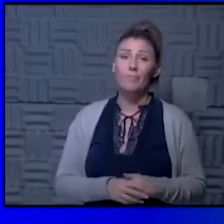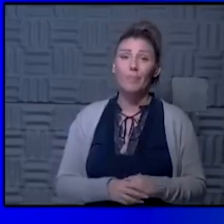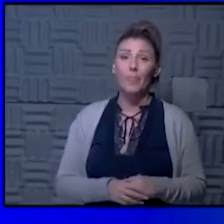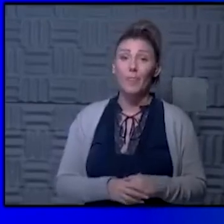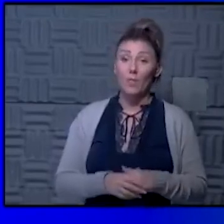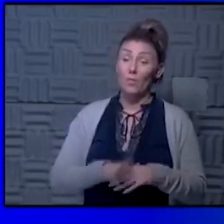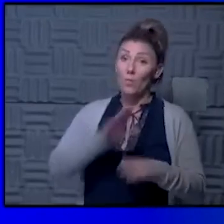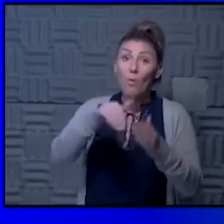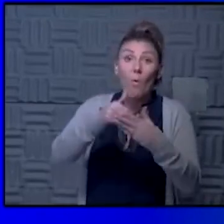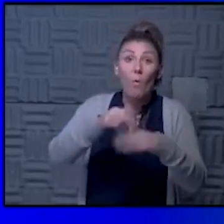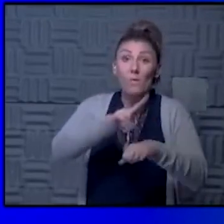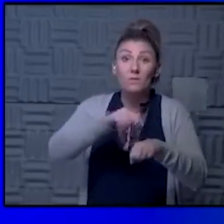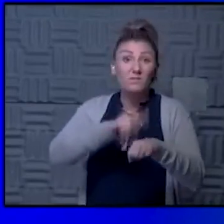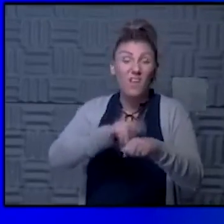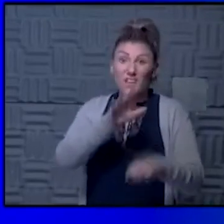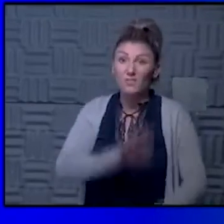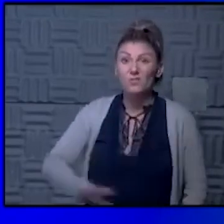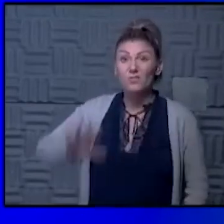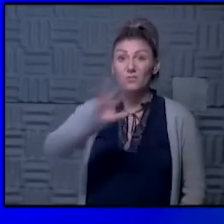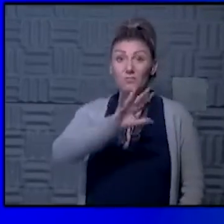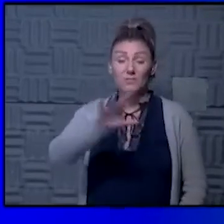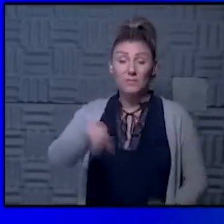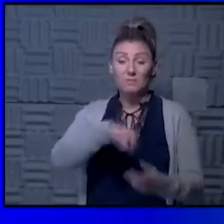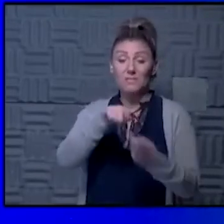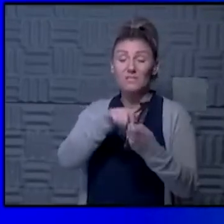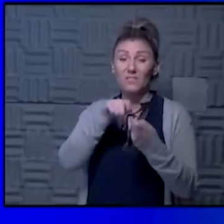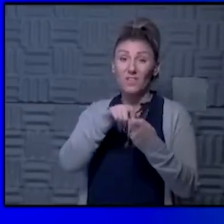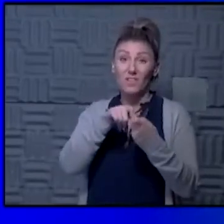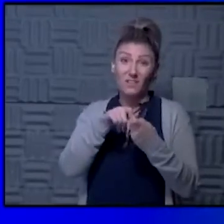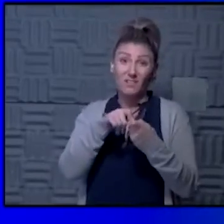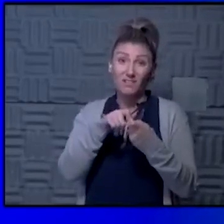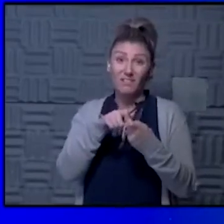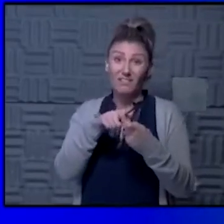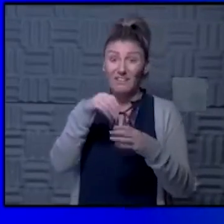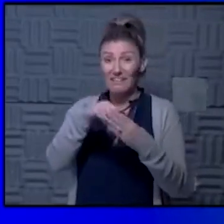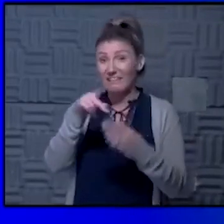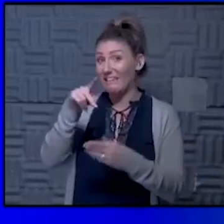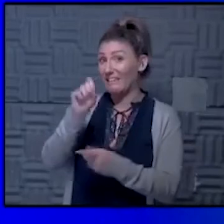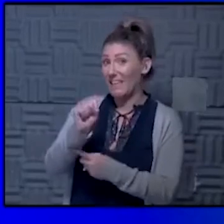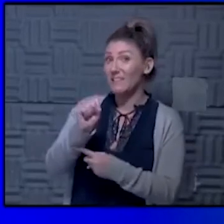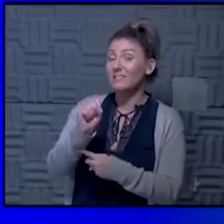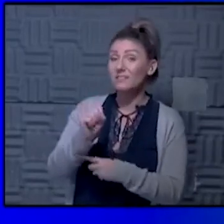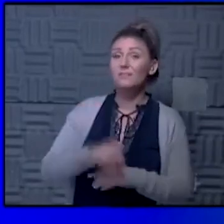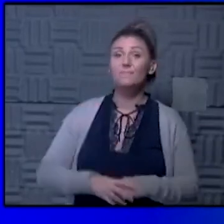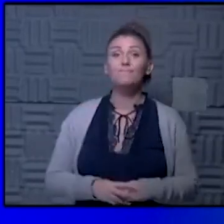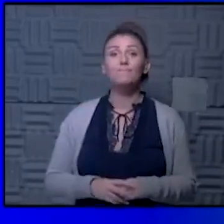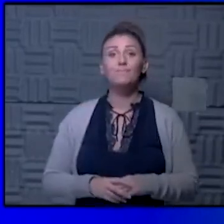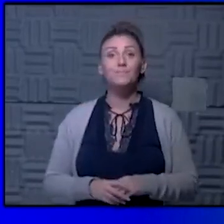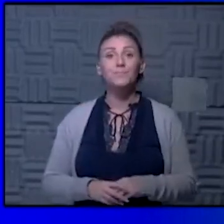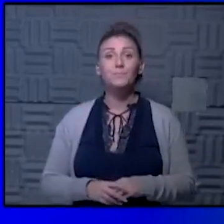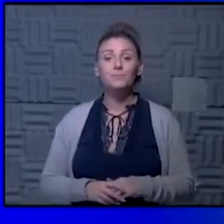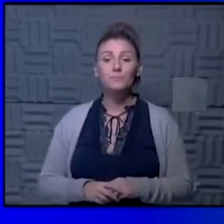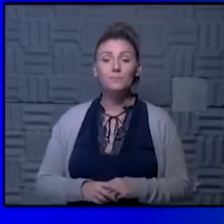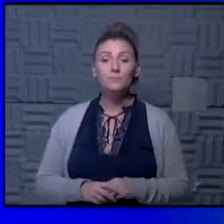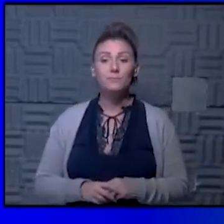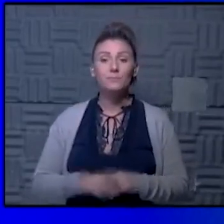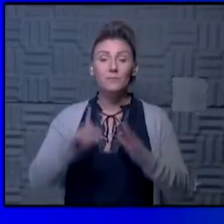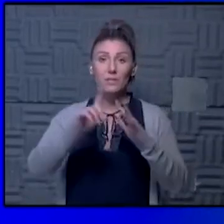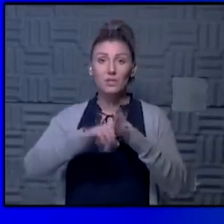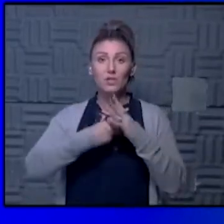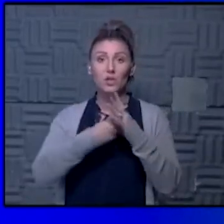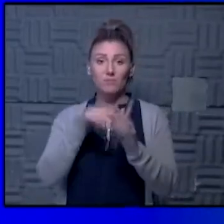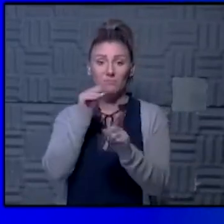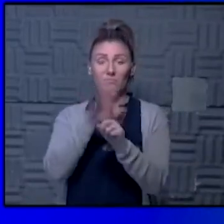the nation, particularly cases are increasing in Kansas as well. It is starting to